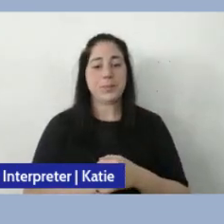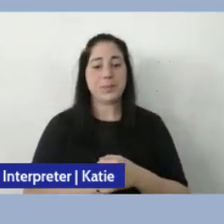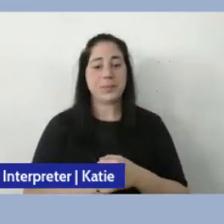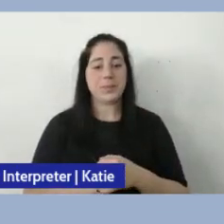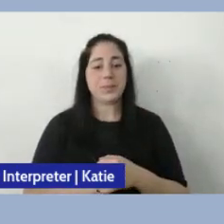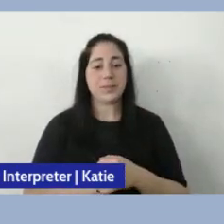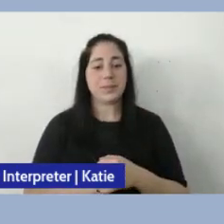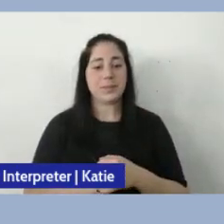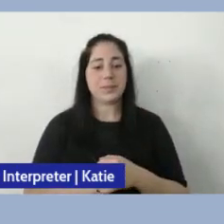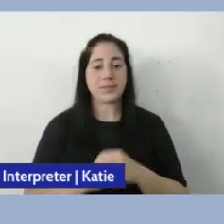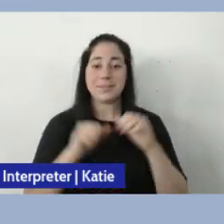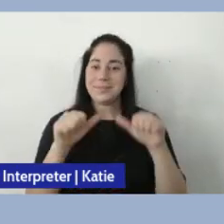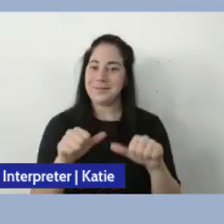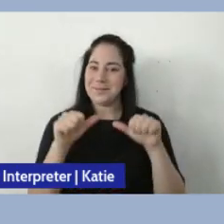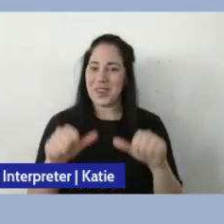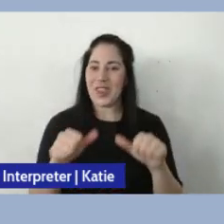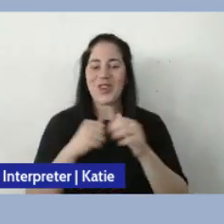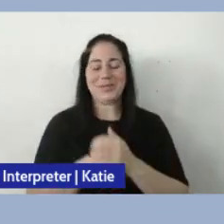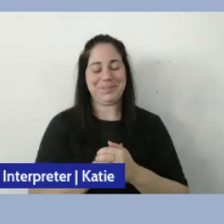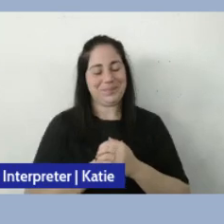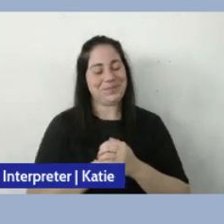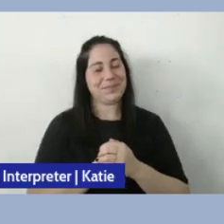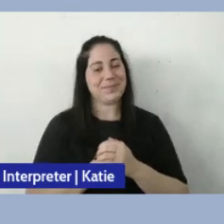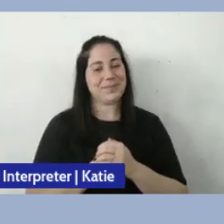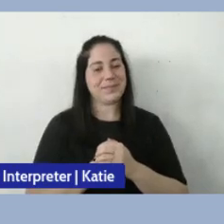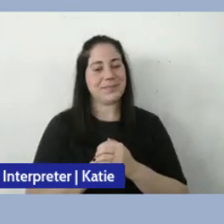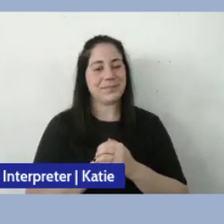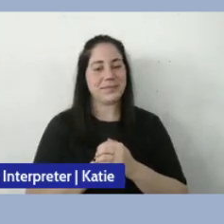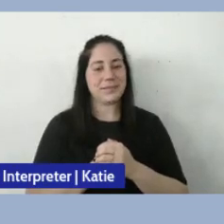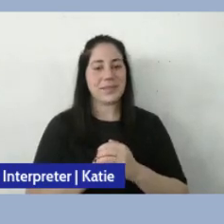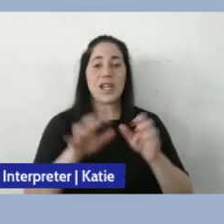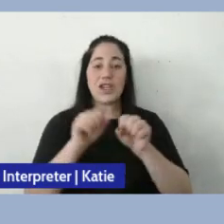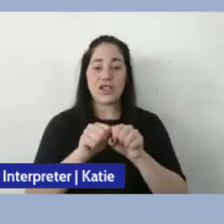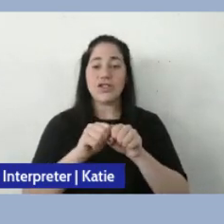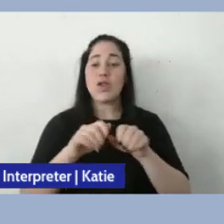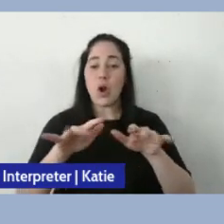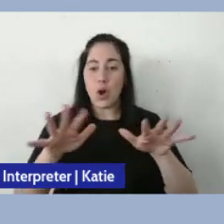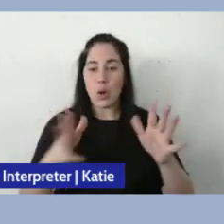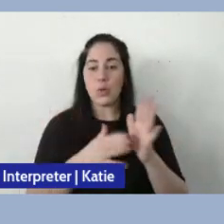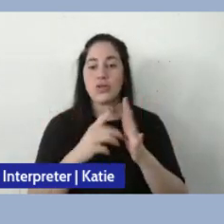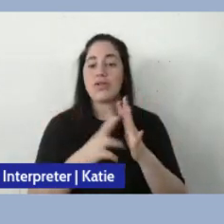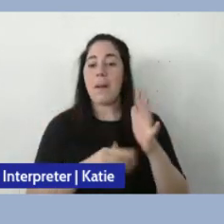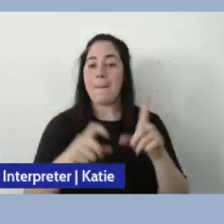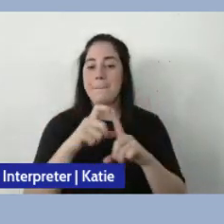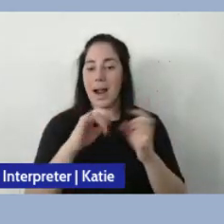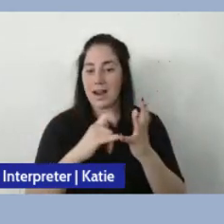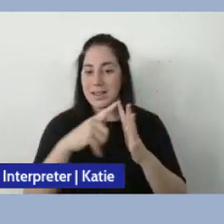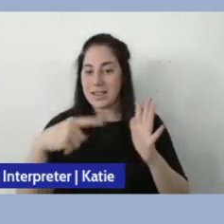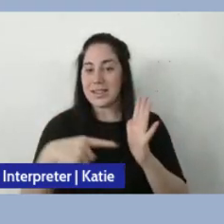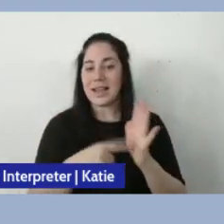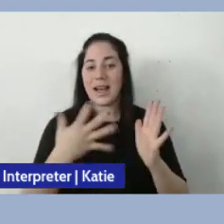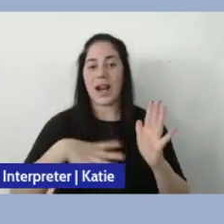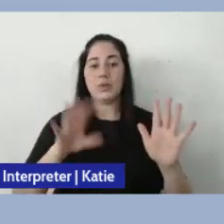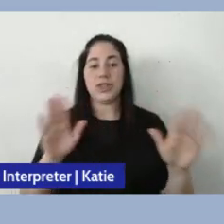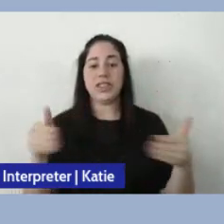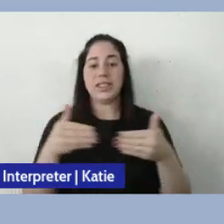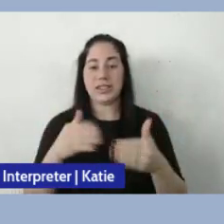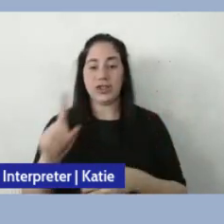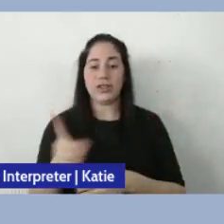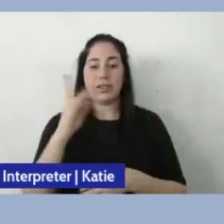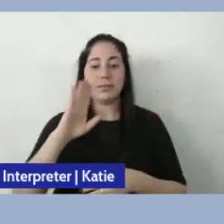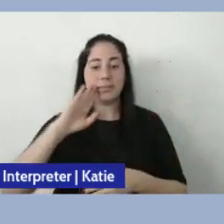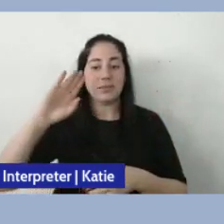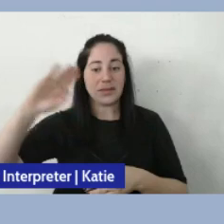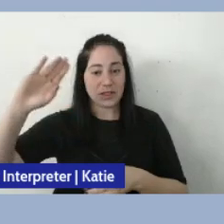right, so let's get on with it. To officially launch Mindset, I would like to introduce our first speaker, Mark